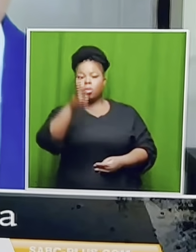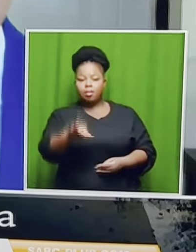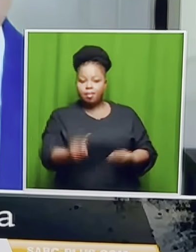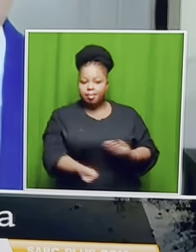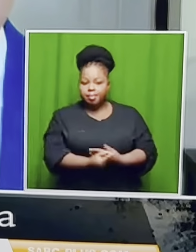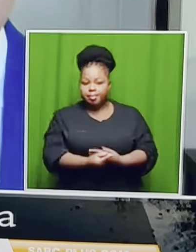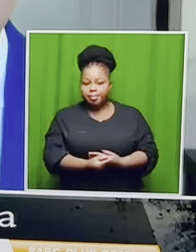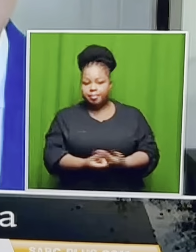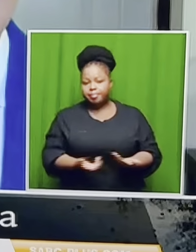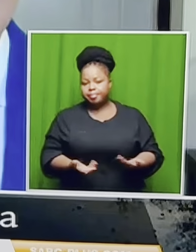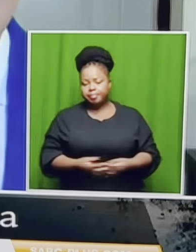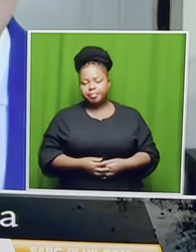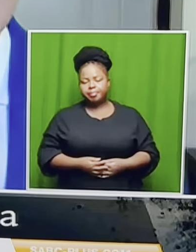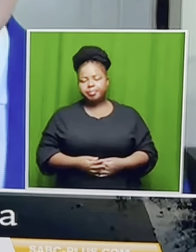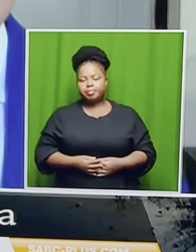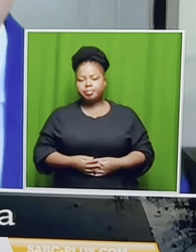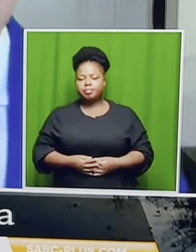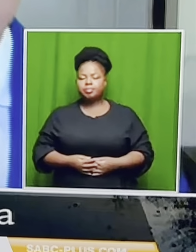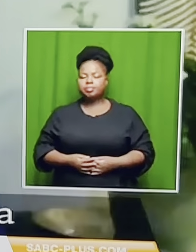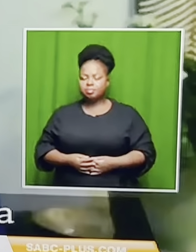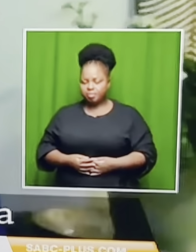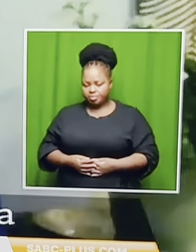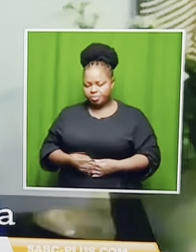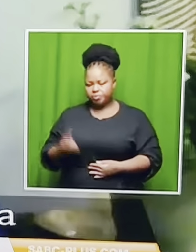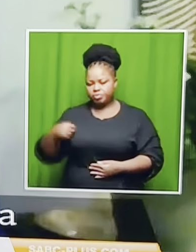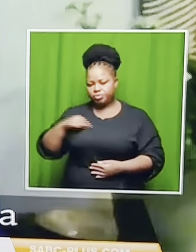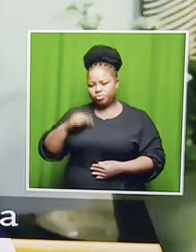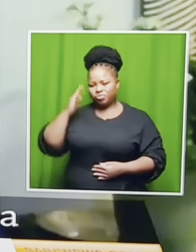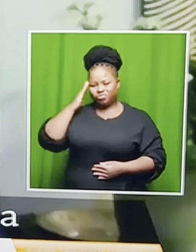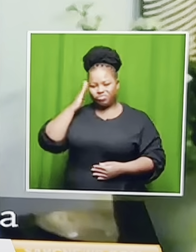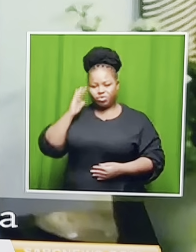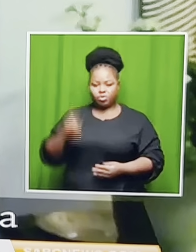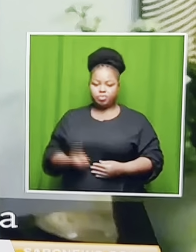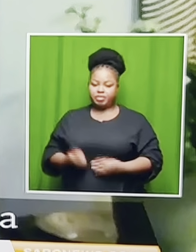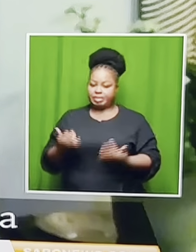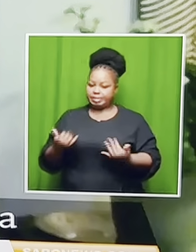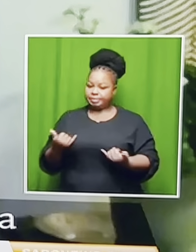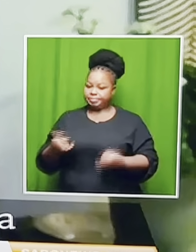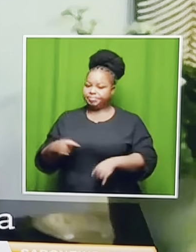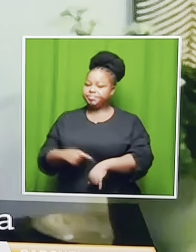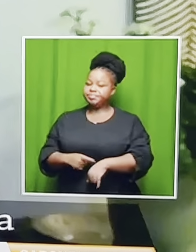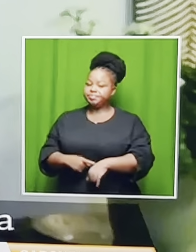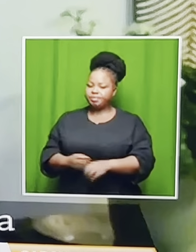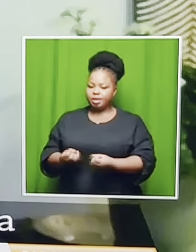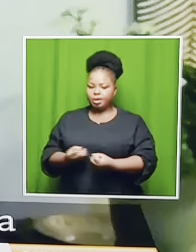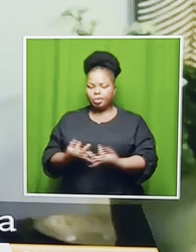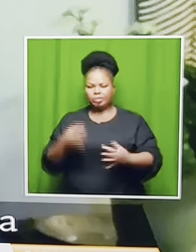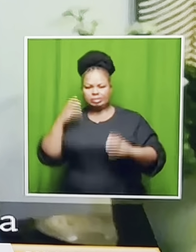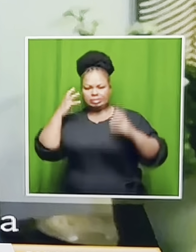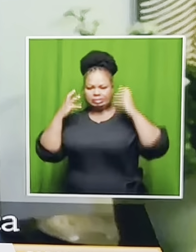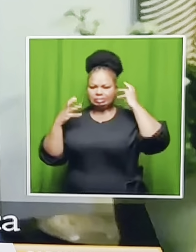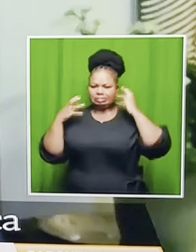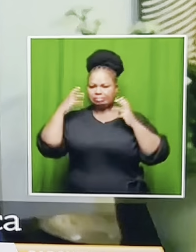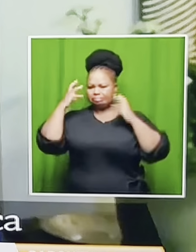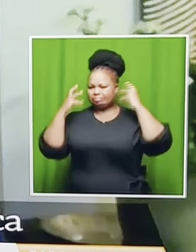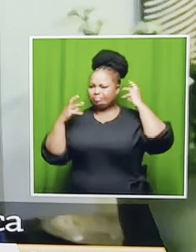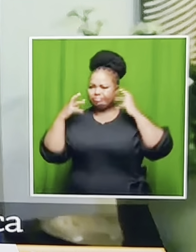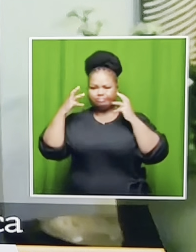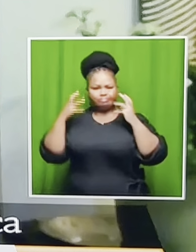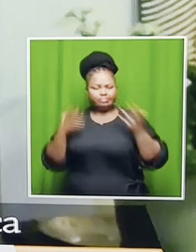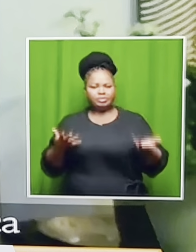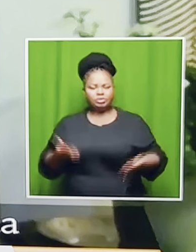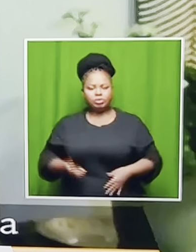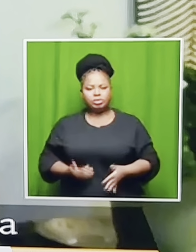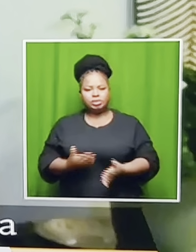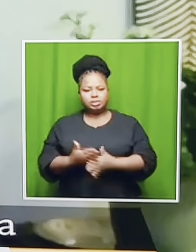come? What we know in terms of what happens in moments like this is that there's a lot of confusion, and so a number of these aides